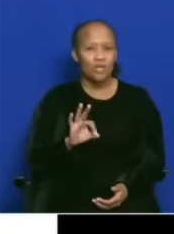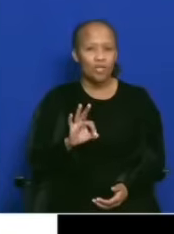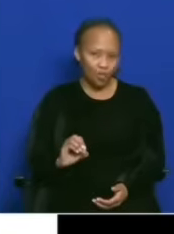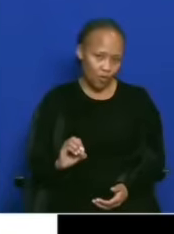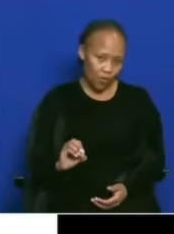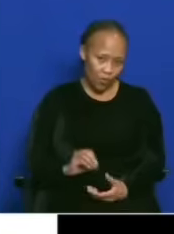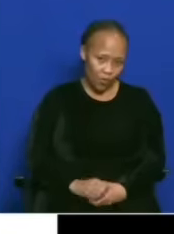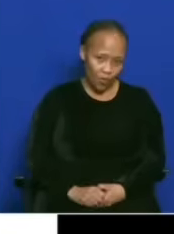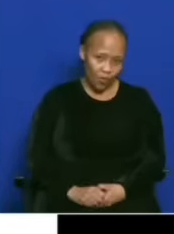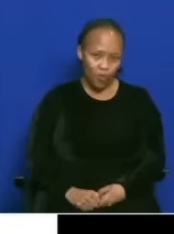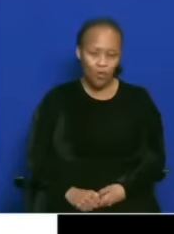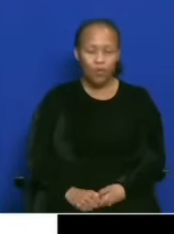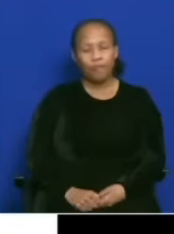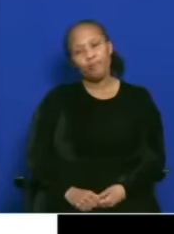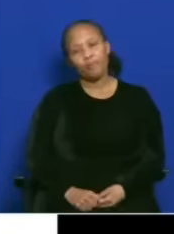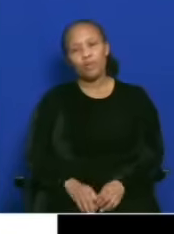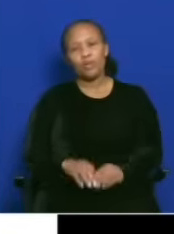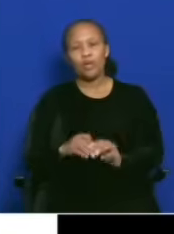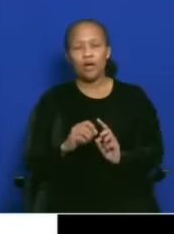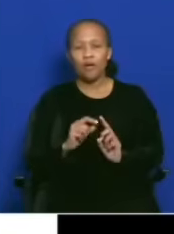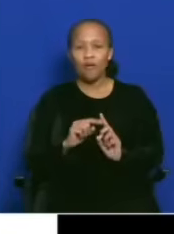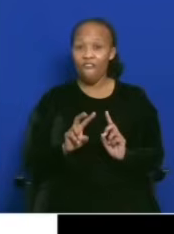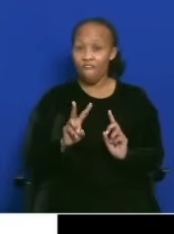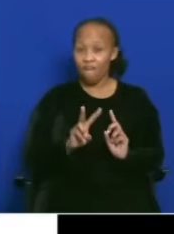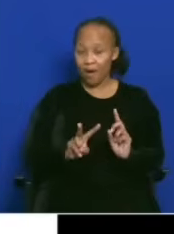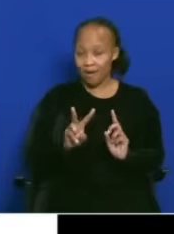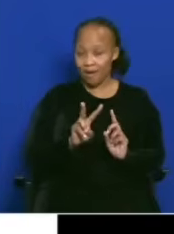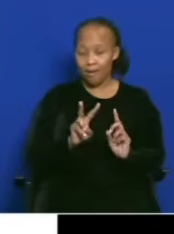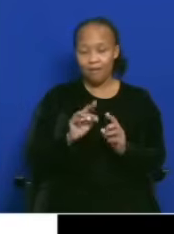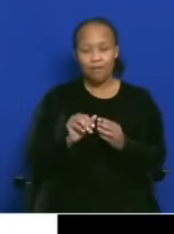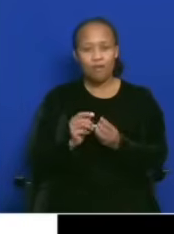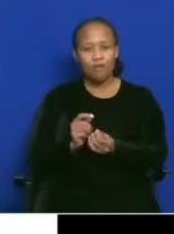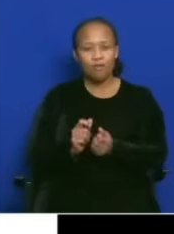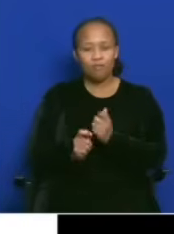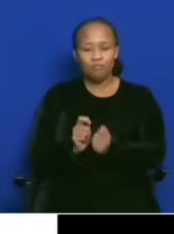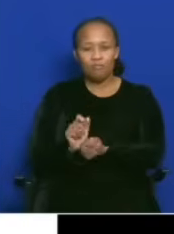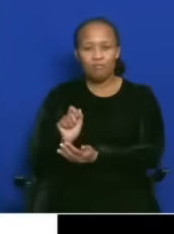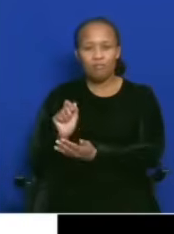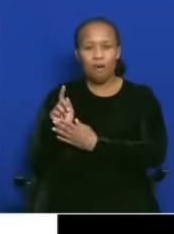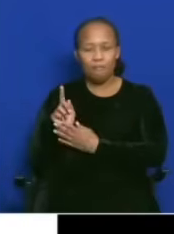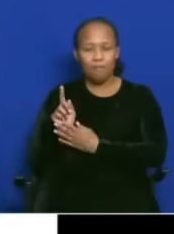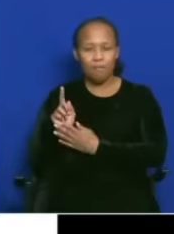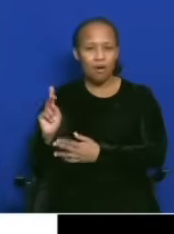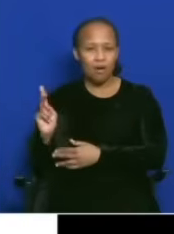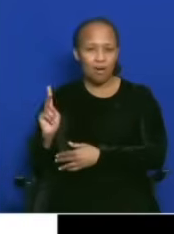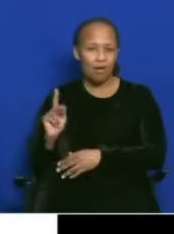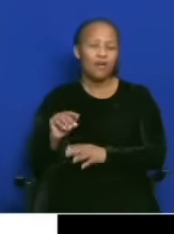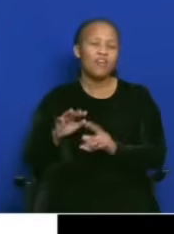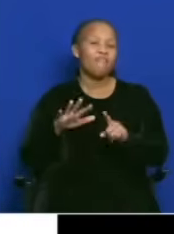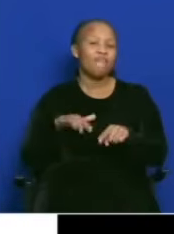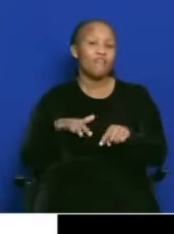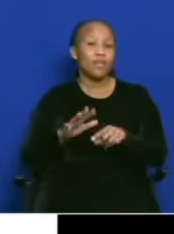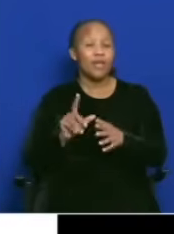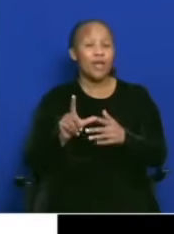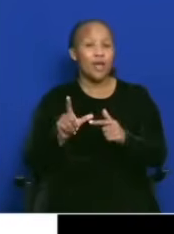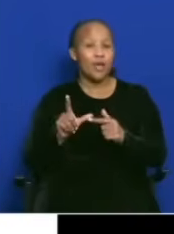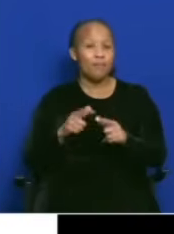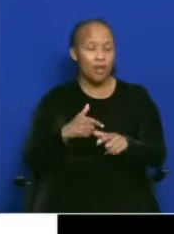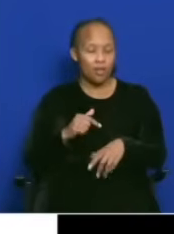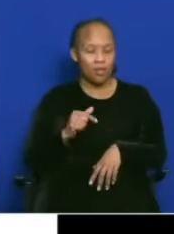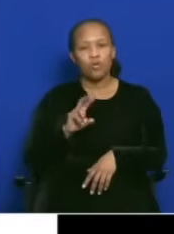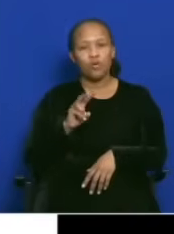Mr. Valley sends General Khan a message 15 April 2021, 9:02